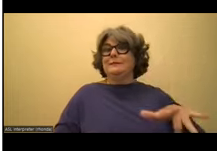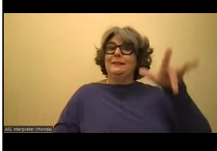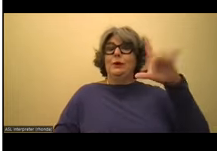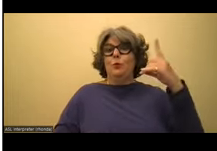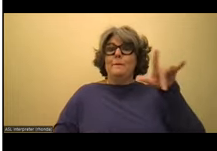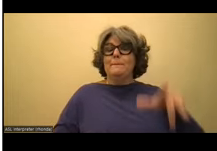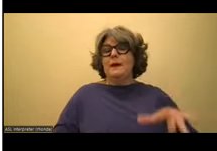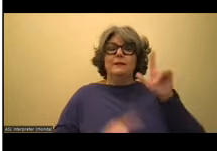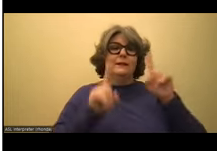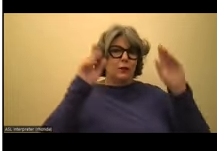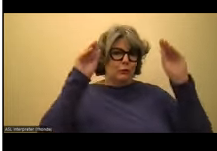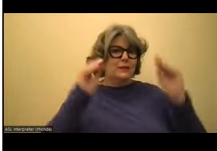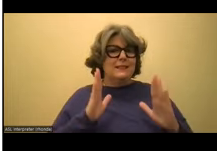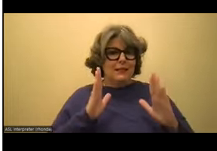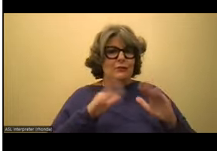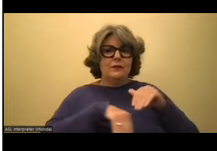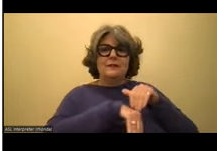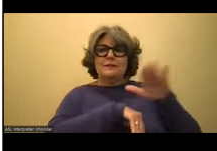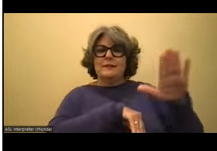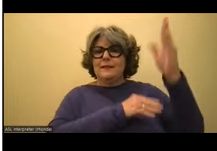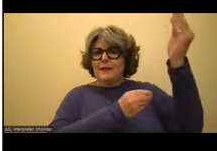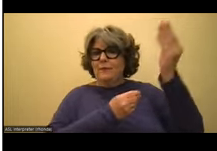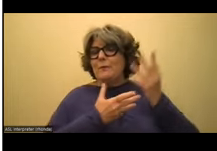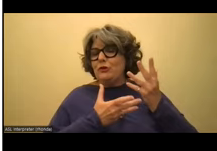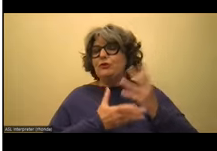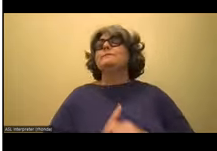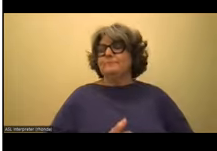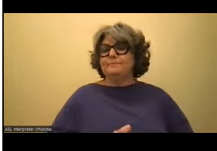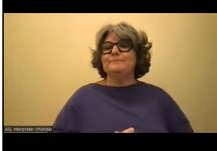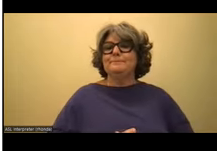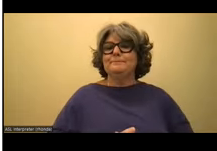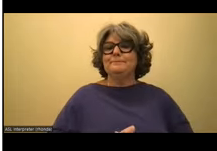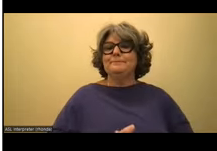you know, just talk to the teacher and ask them to send you the information so that they can add that as well.